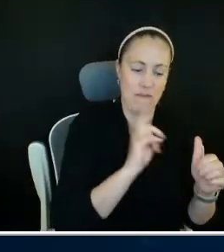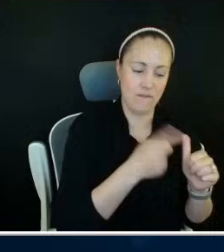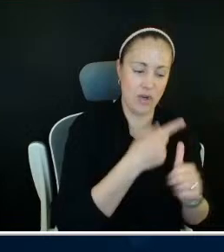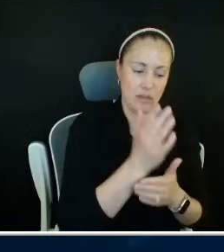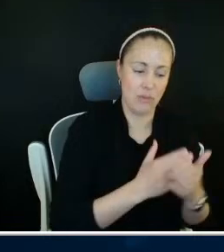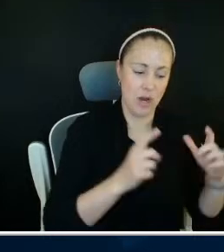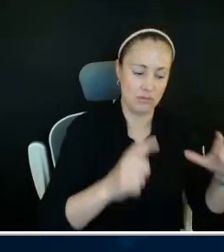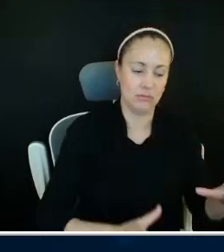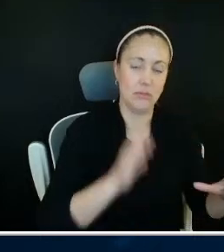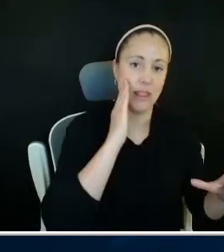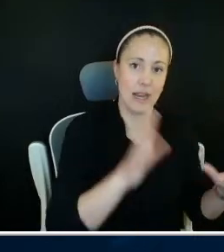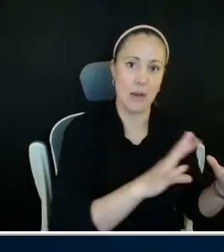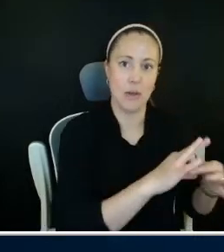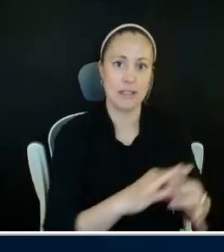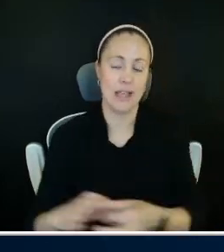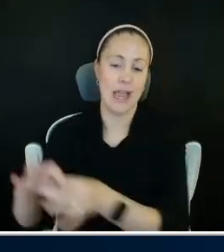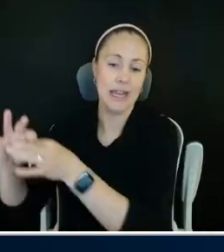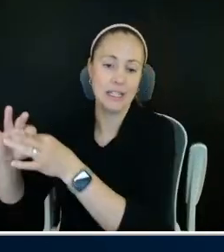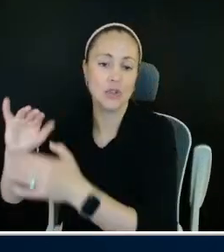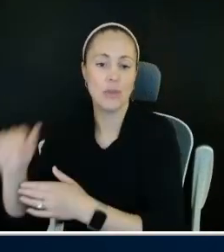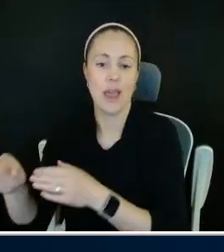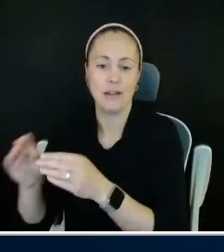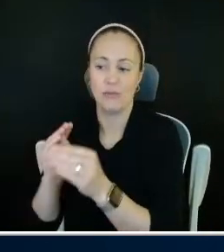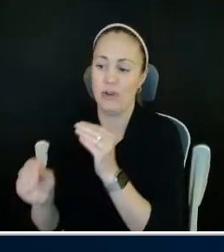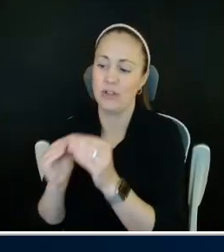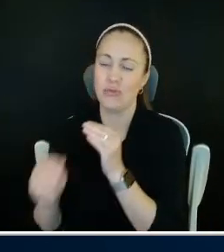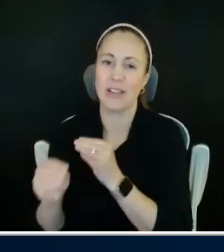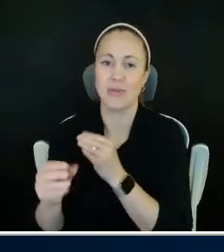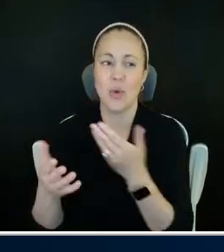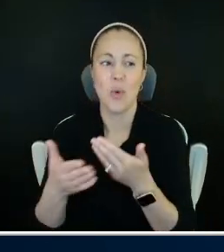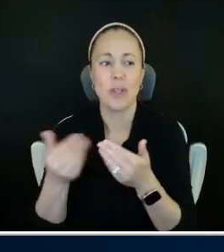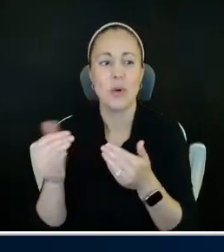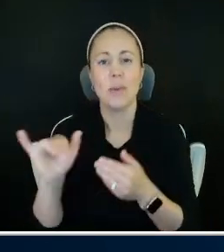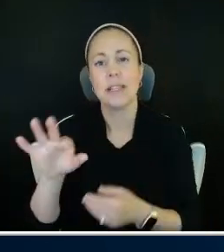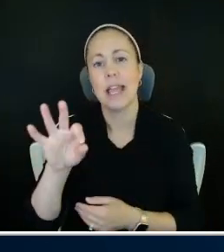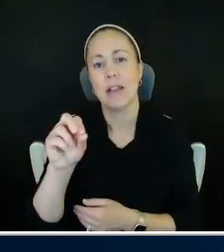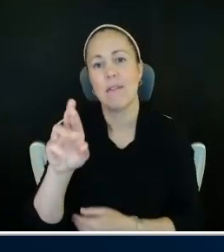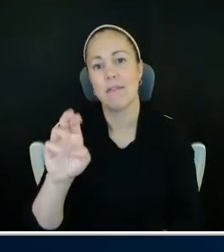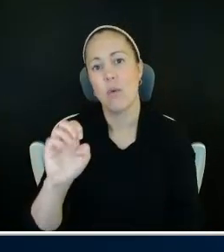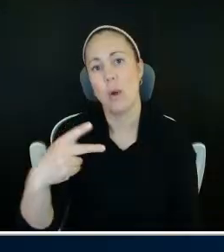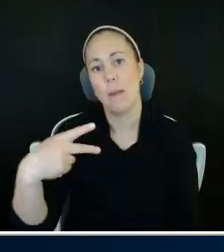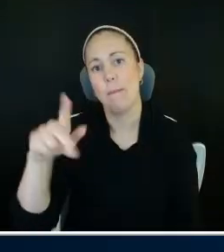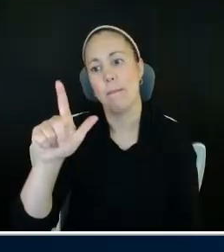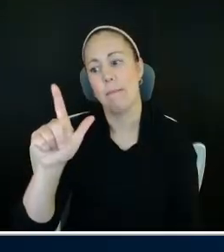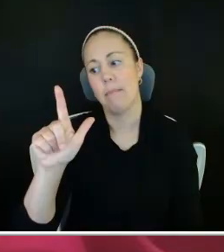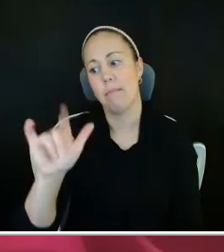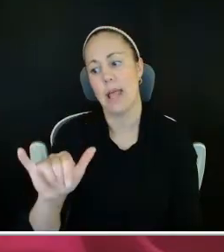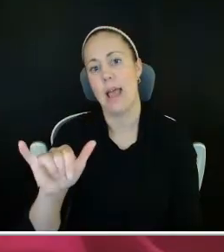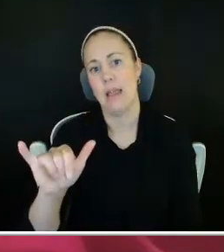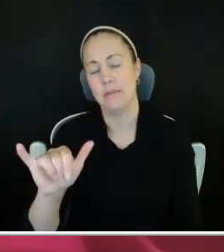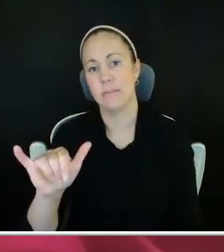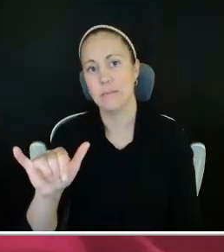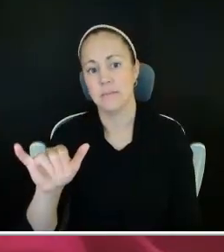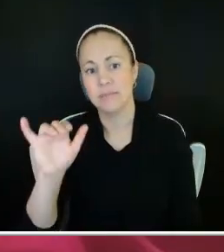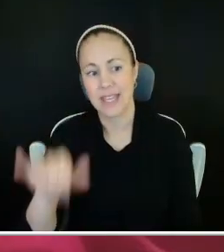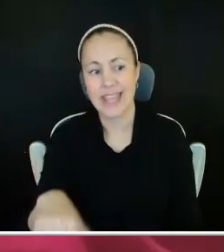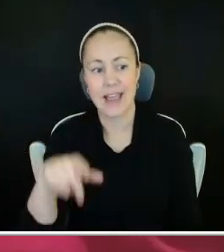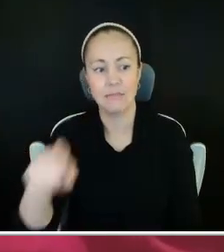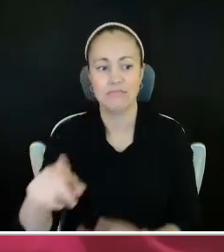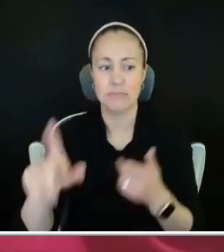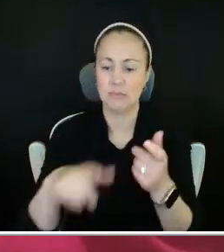the reconstruction. So it's almost a 4-ply technique in terms of reconstructing